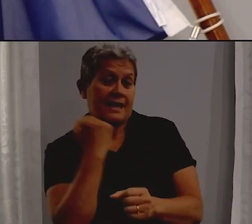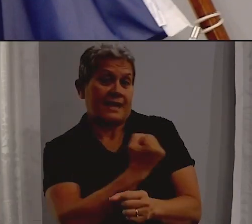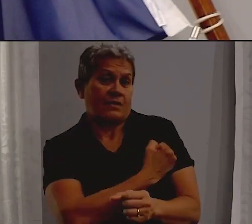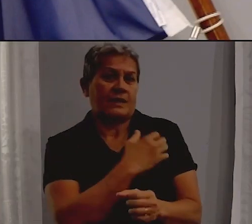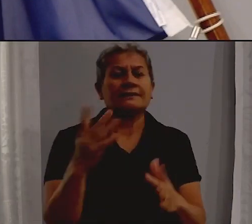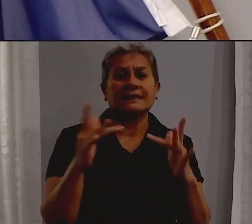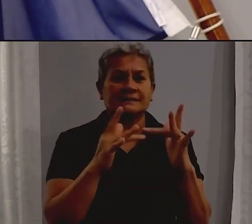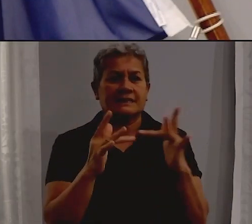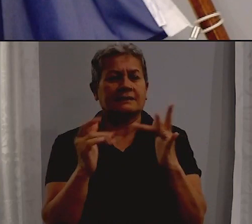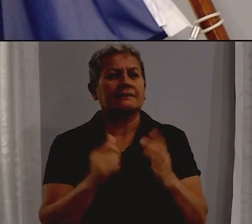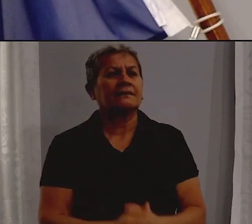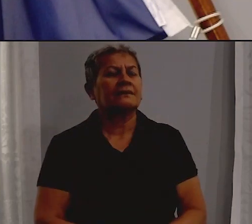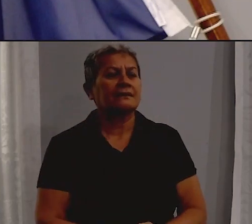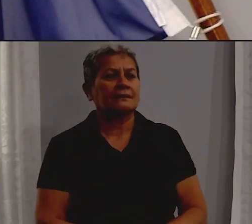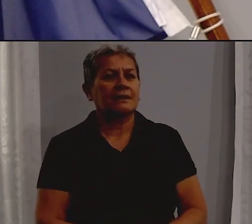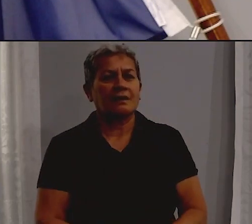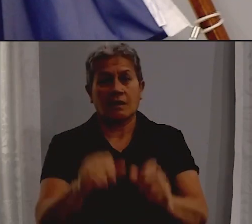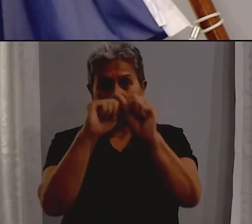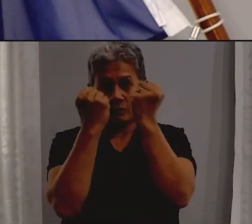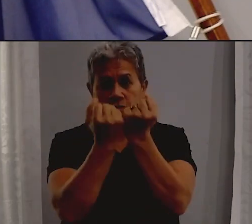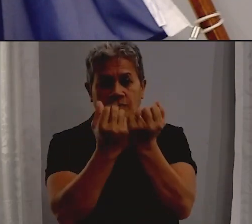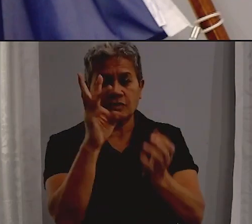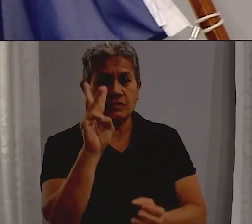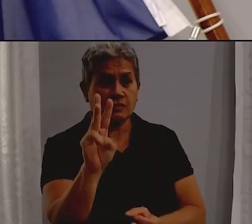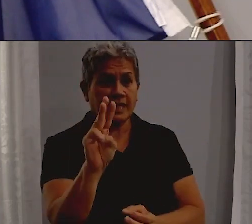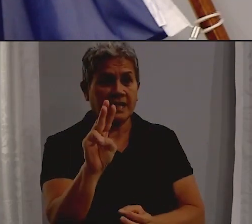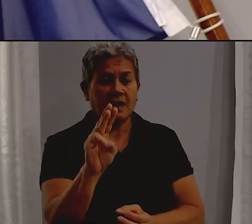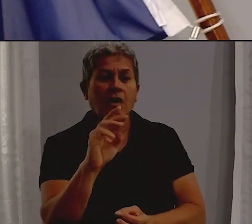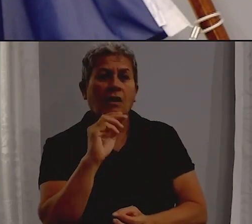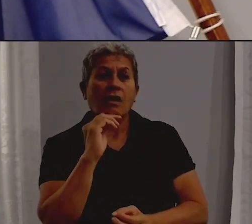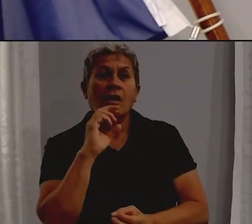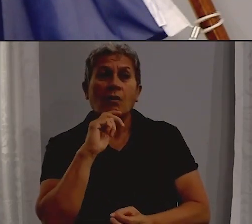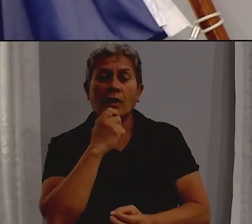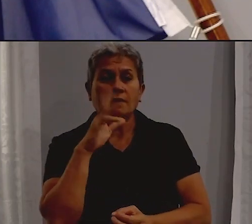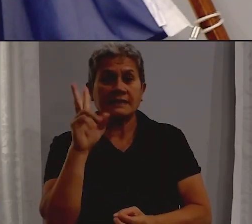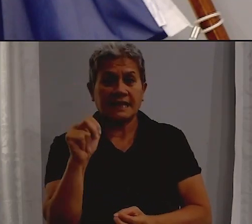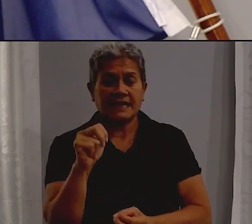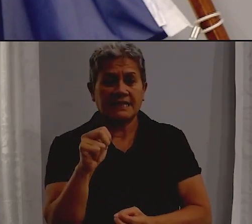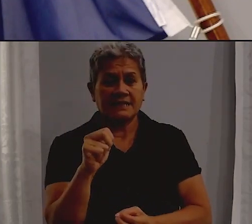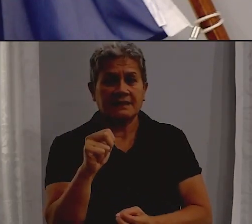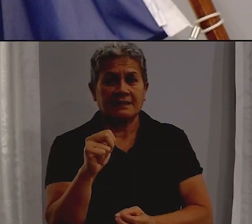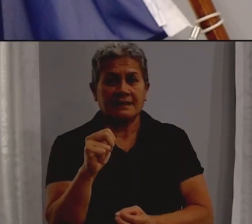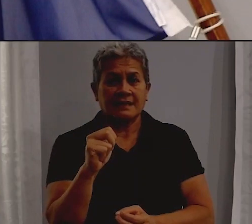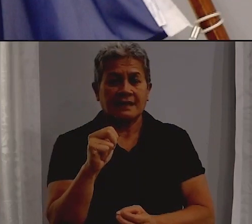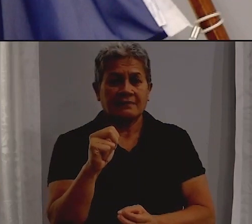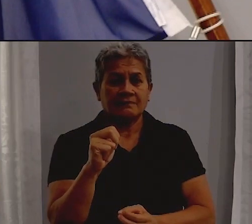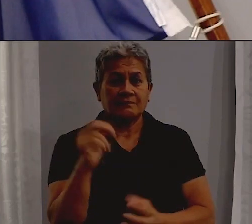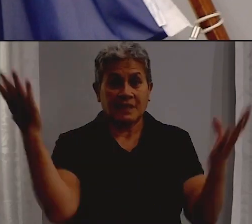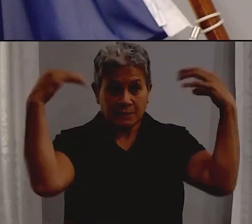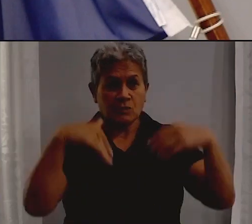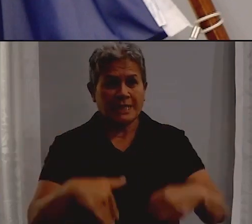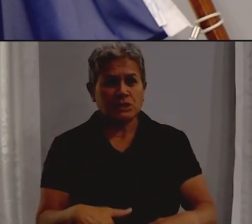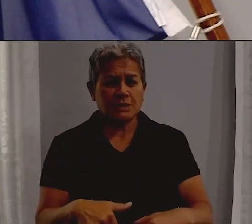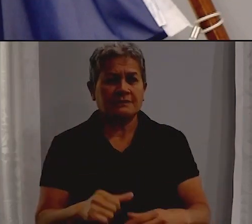www.covid19.gov.ck. Group 3 will also be required to provide their immigration status. The entry requirements will